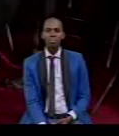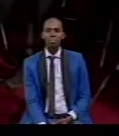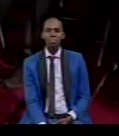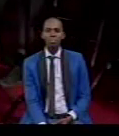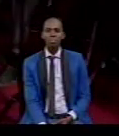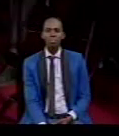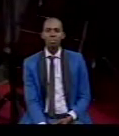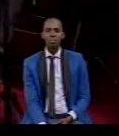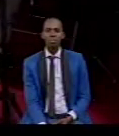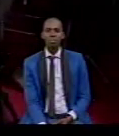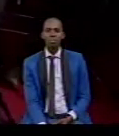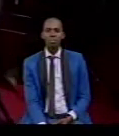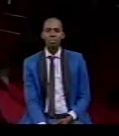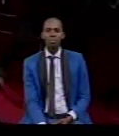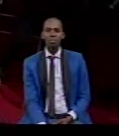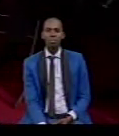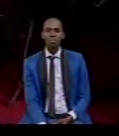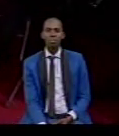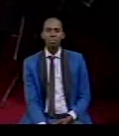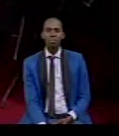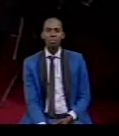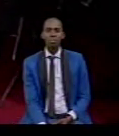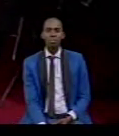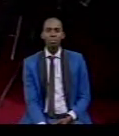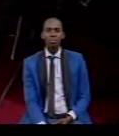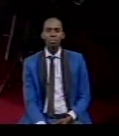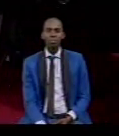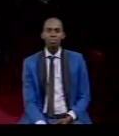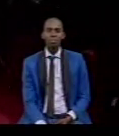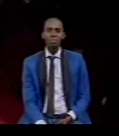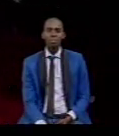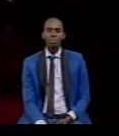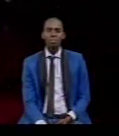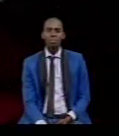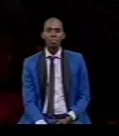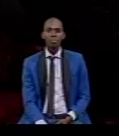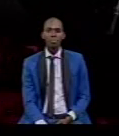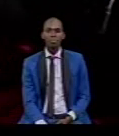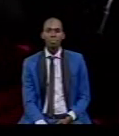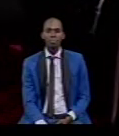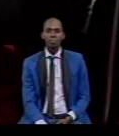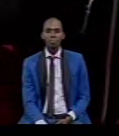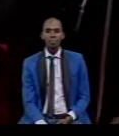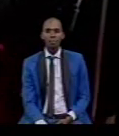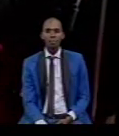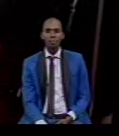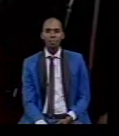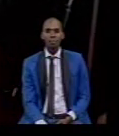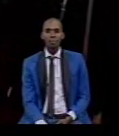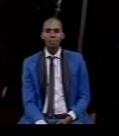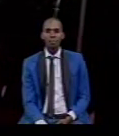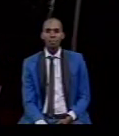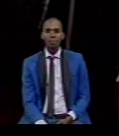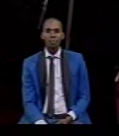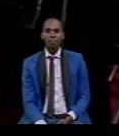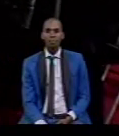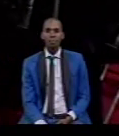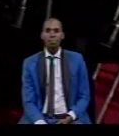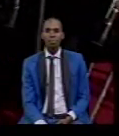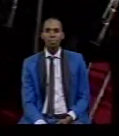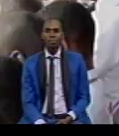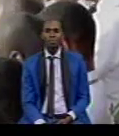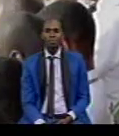he heals the personality, he heals every part of our soul, spirit, and